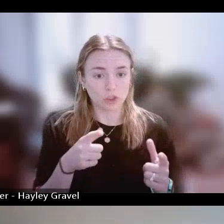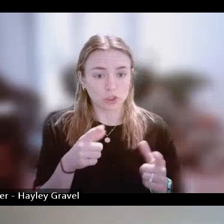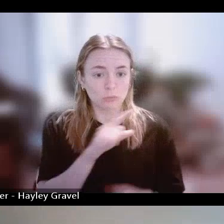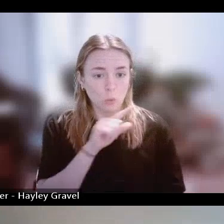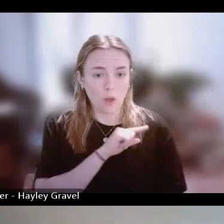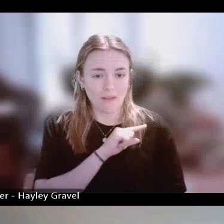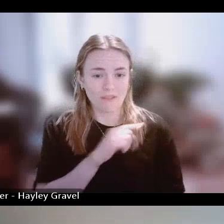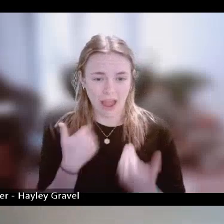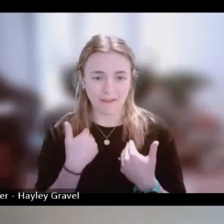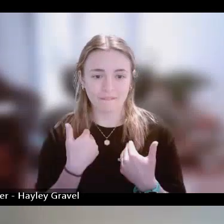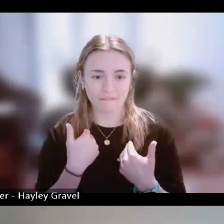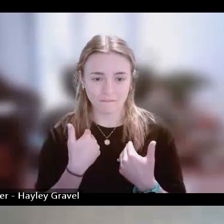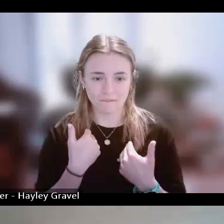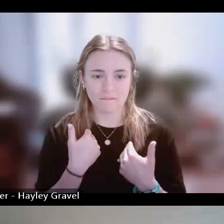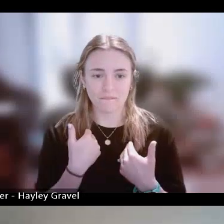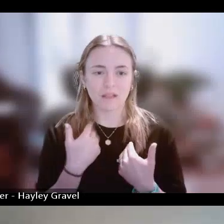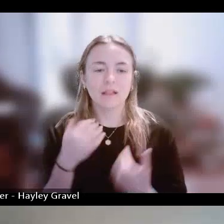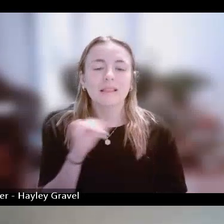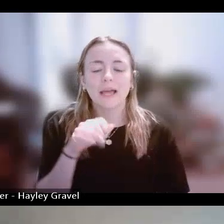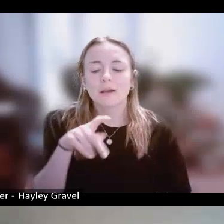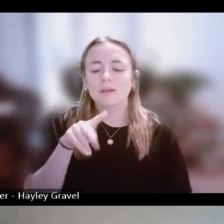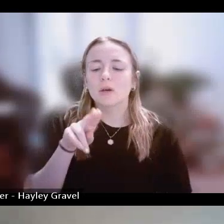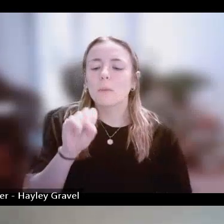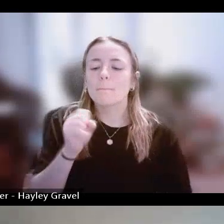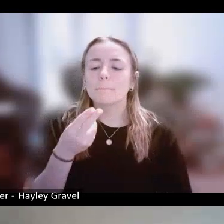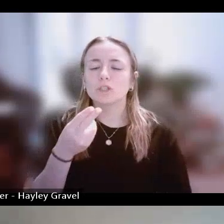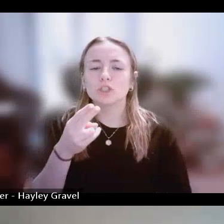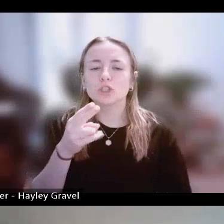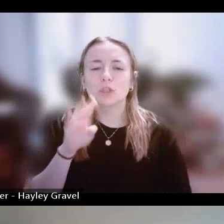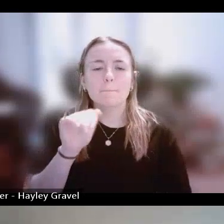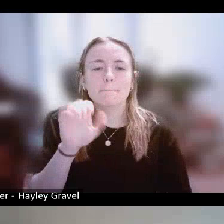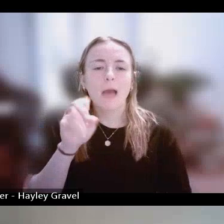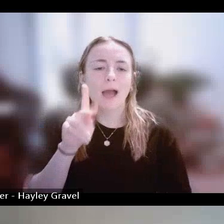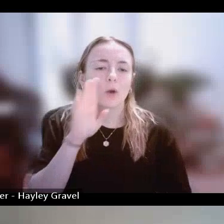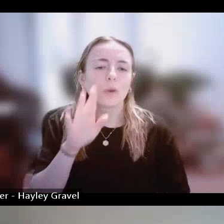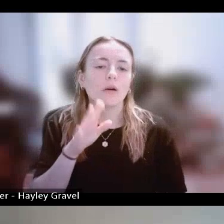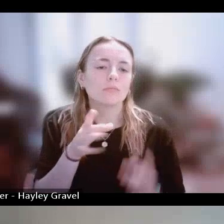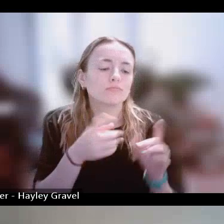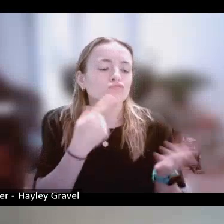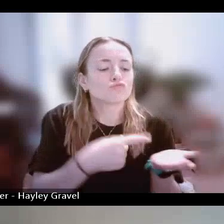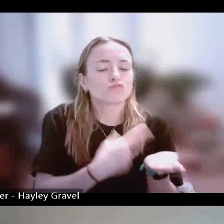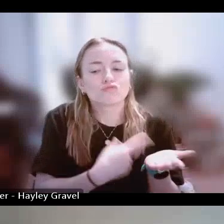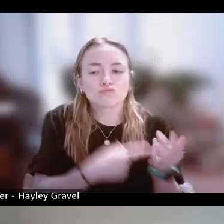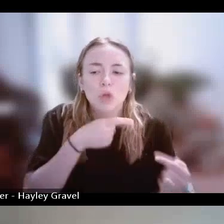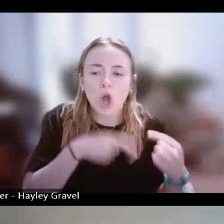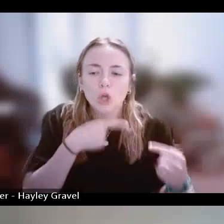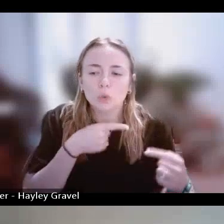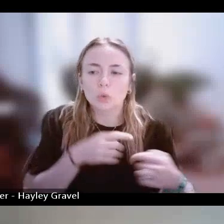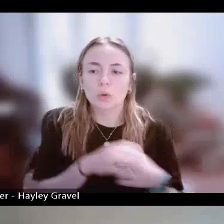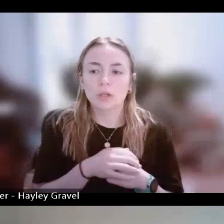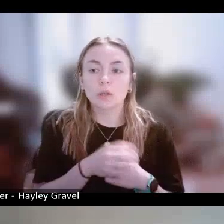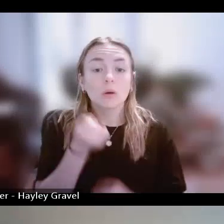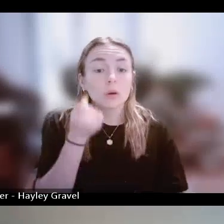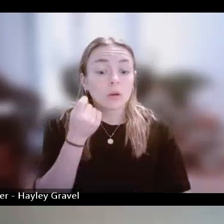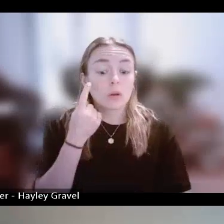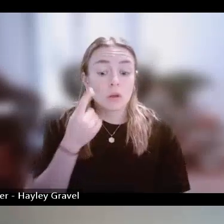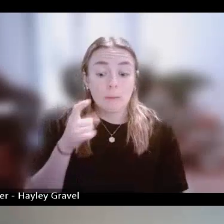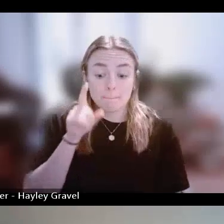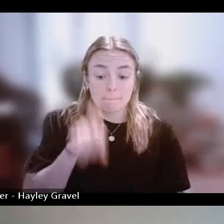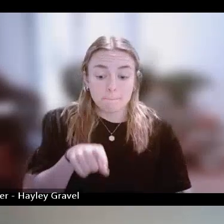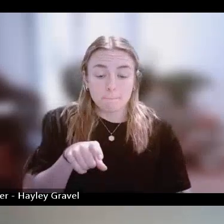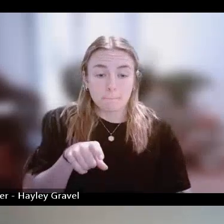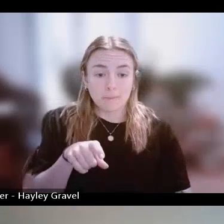of Pennsylvania, you may not teach English as a second language unless you have a degree to teach English. Yes. So a